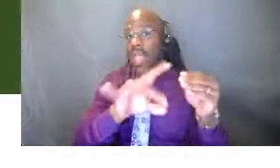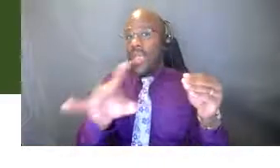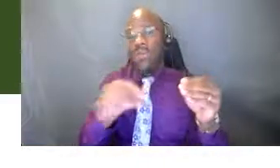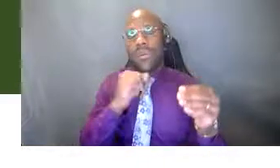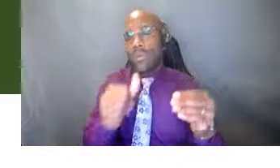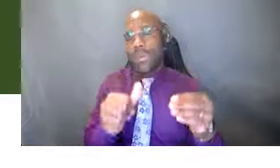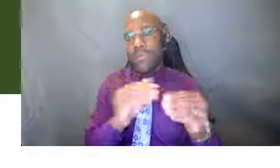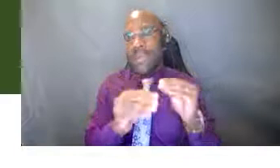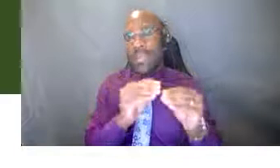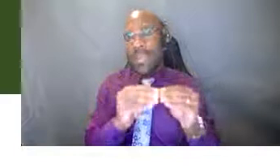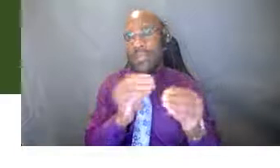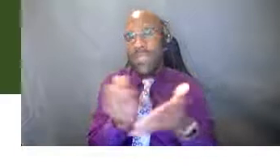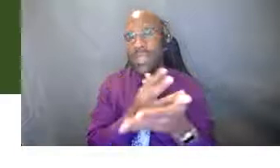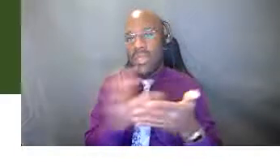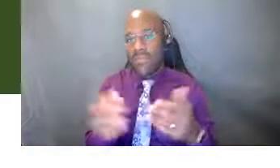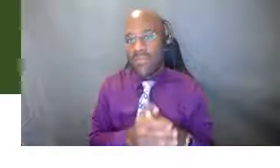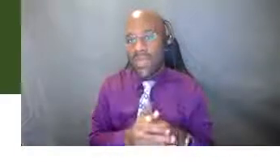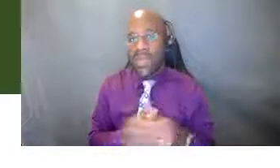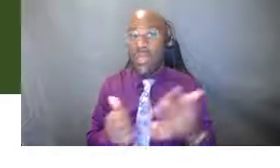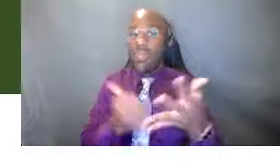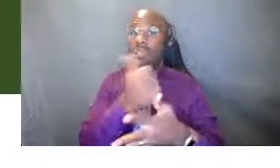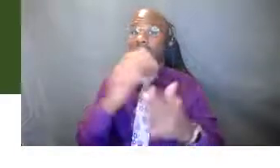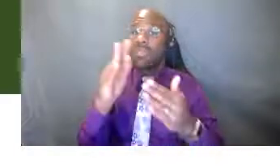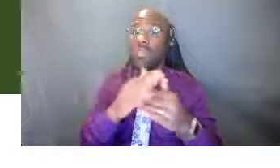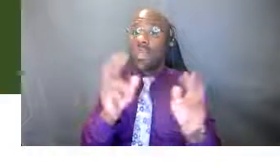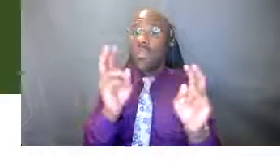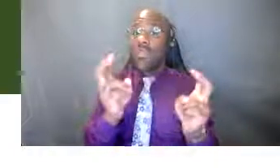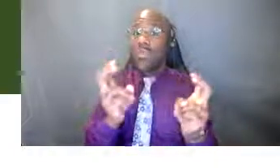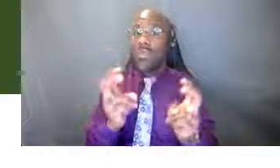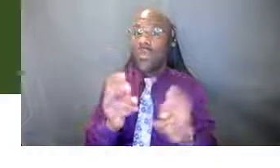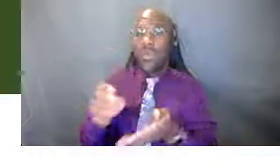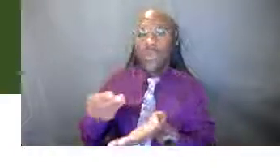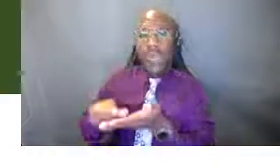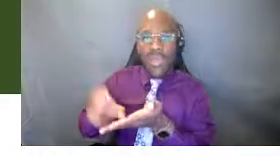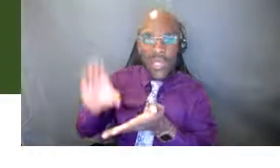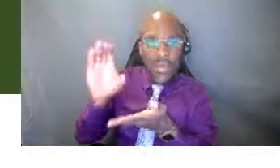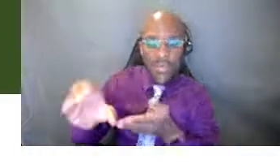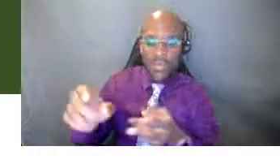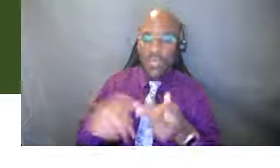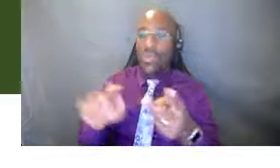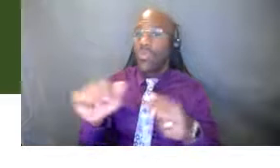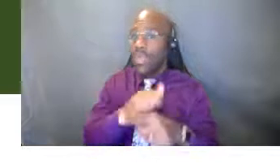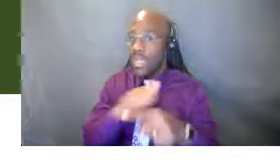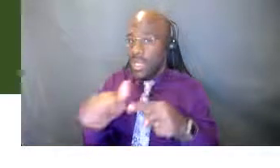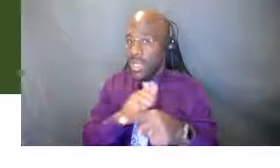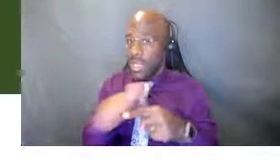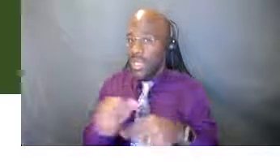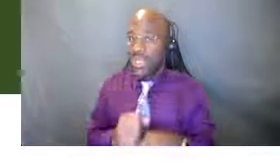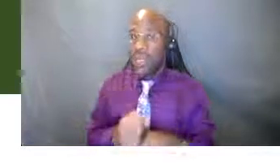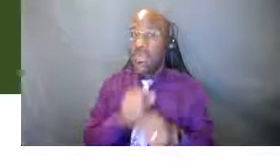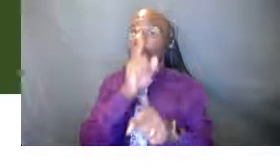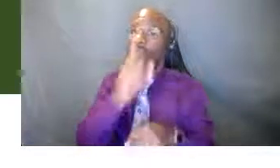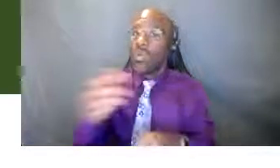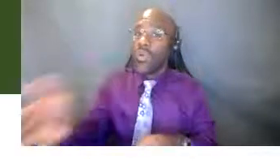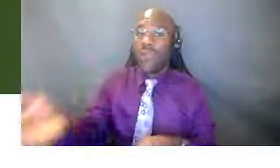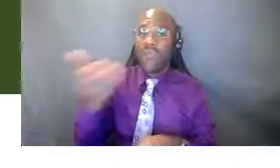the most important issue here is funding and training, making sure there's enough funding to hire qualified staff, and then